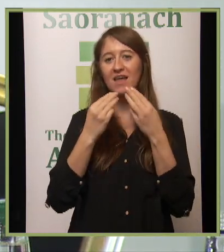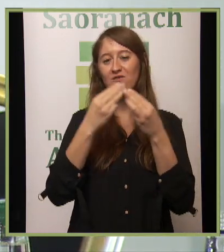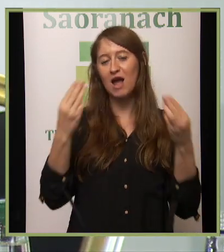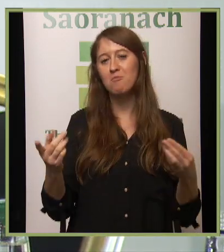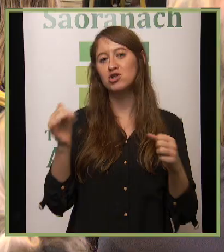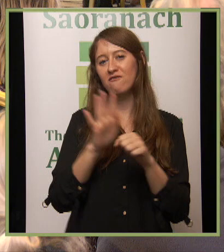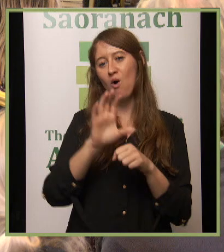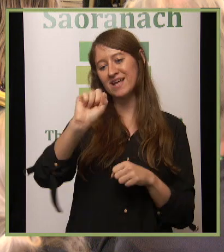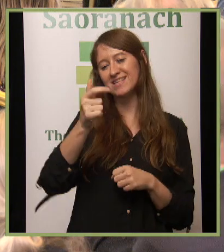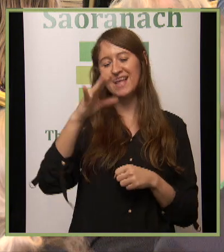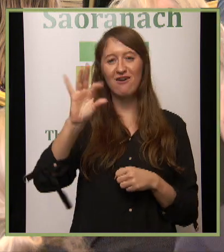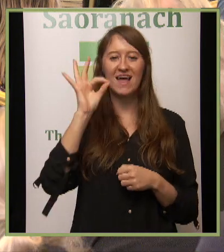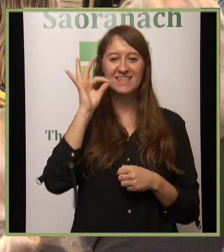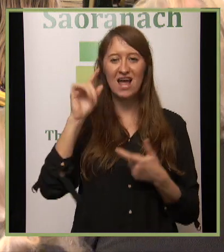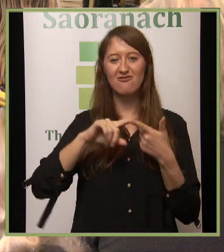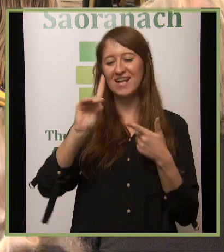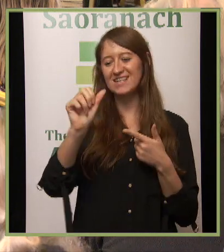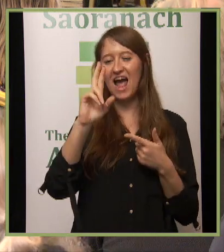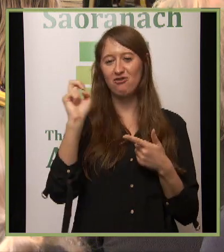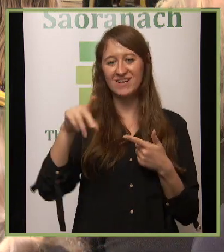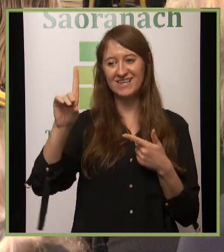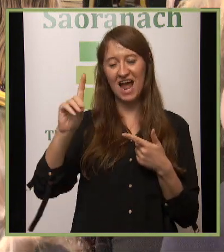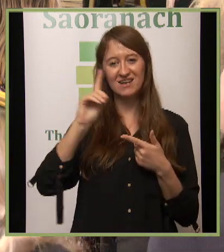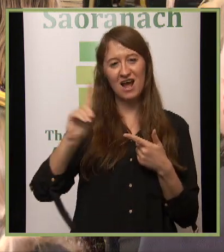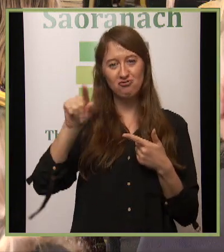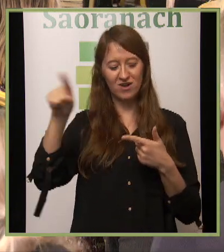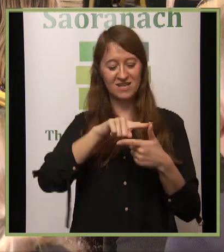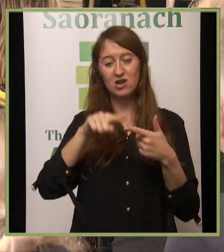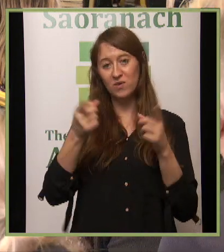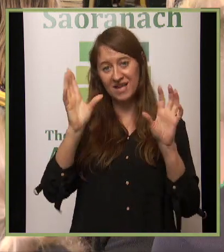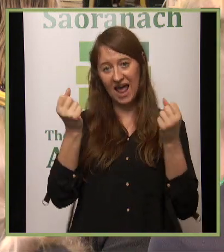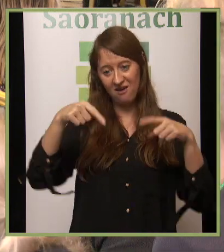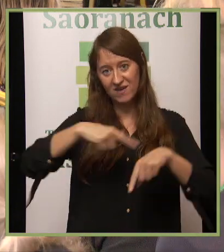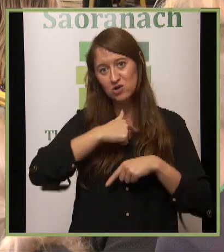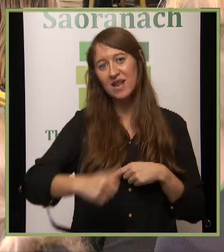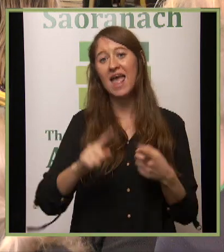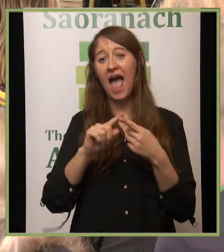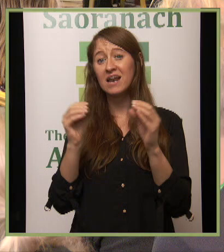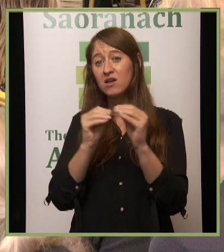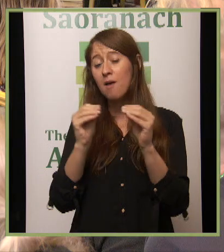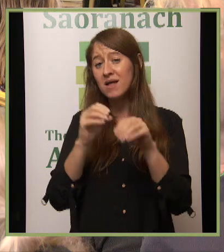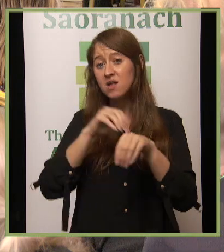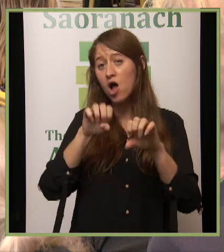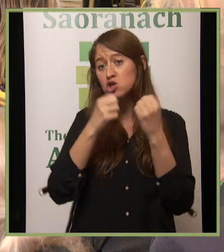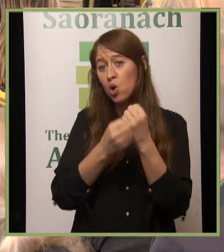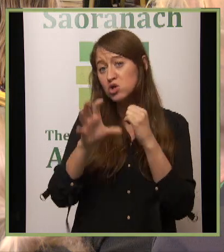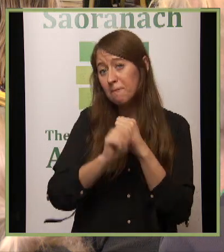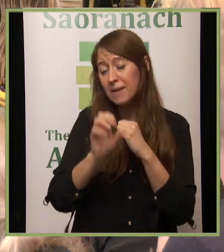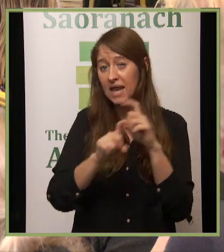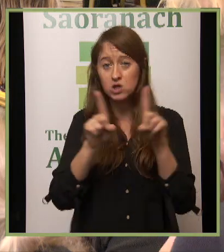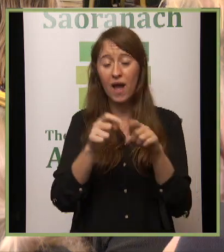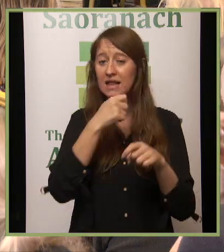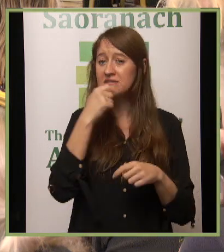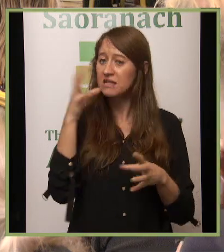Sarah and Aaron today. We've had, you know, comments on social media from people specifically saying, thank you for signing this because it's